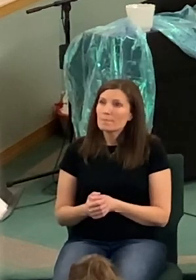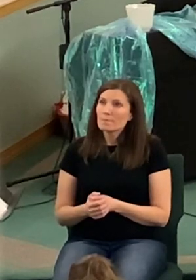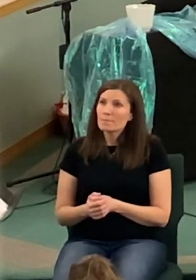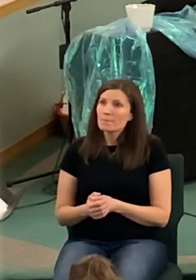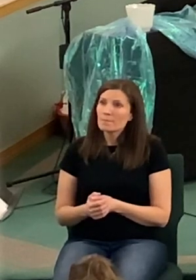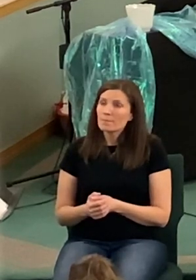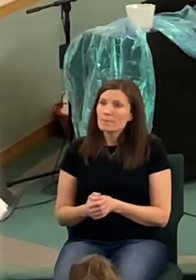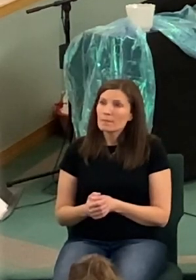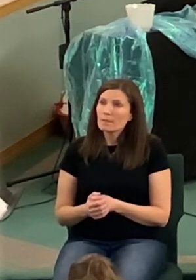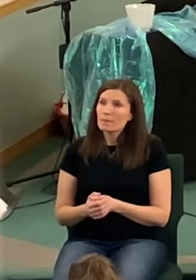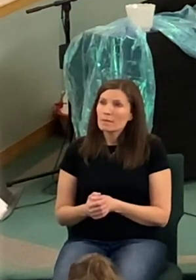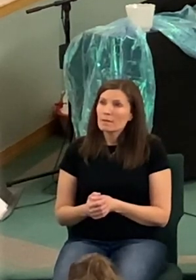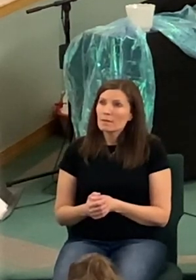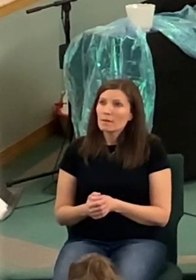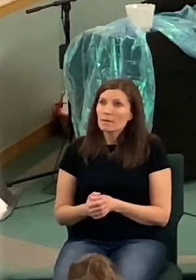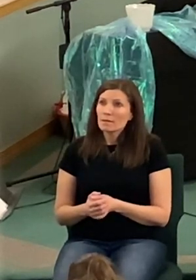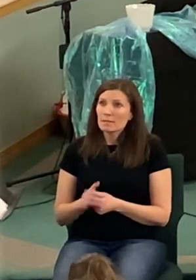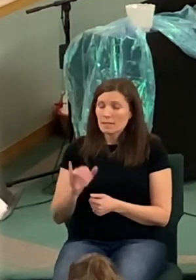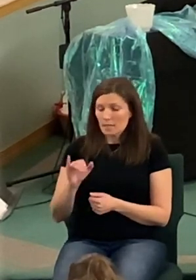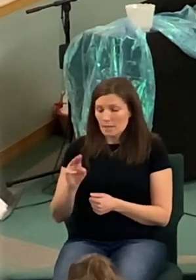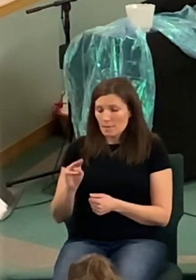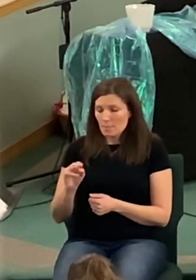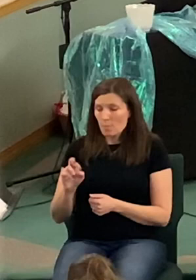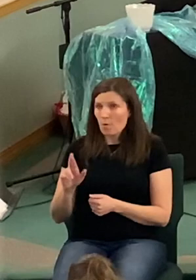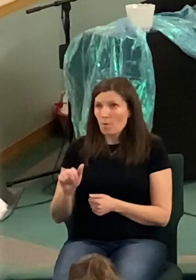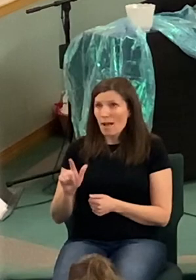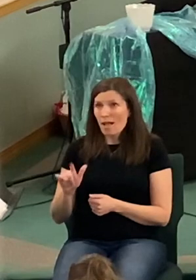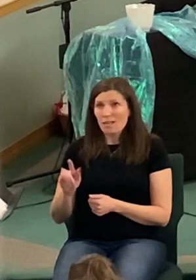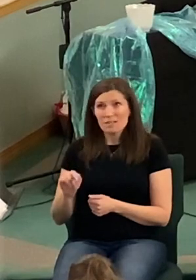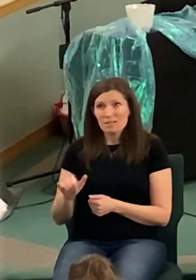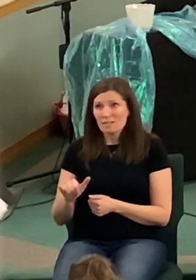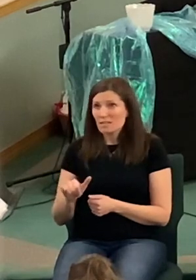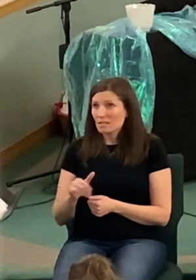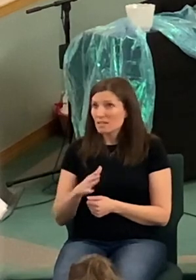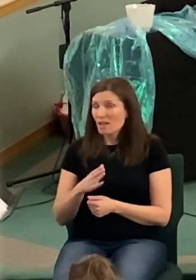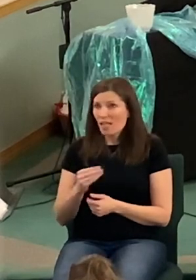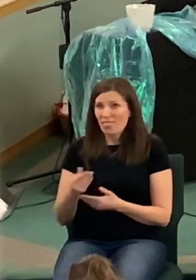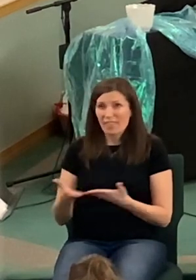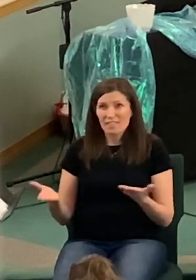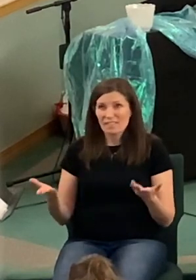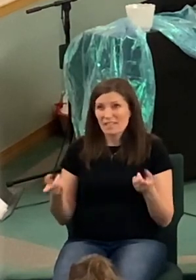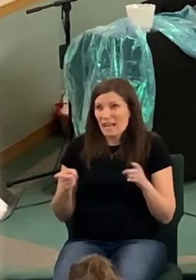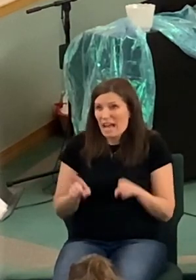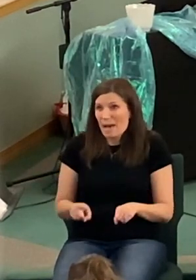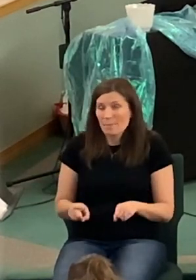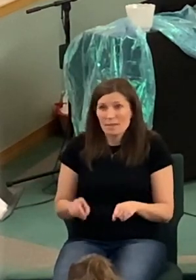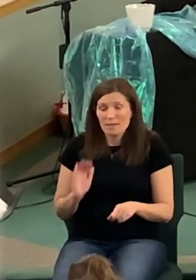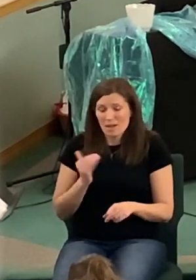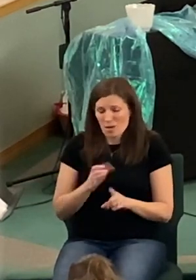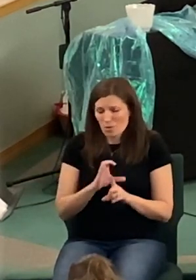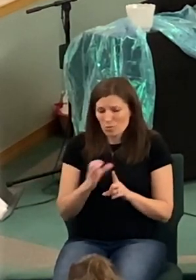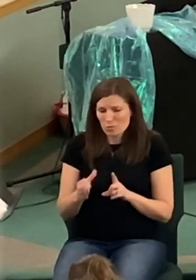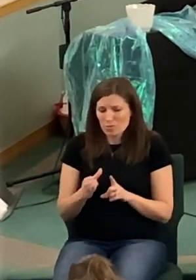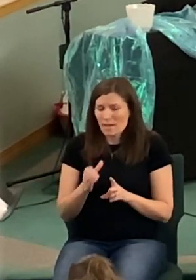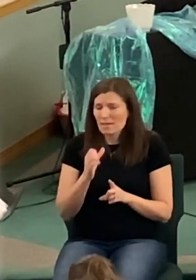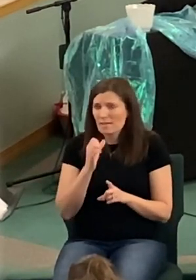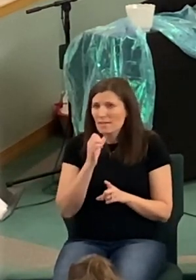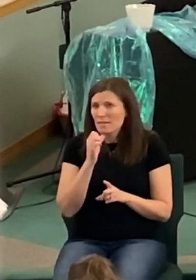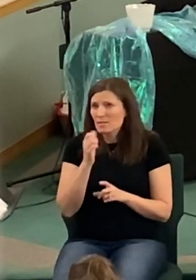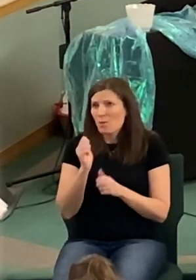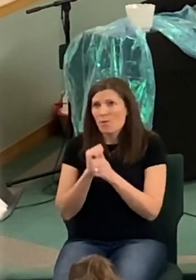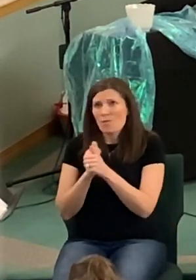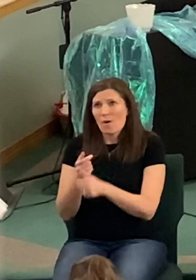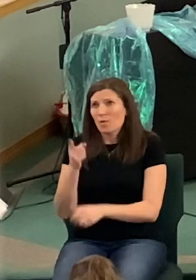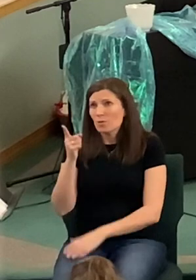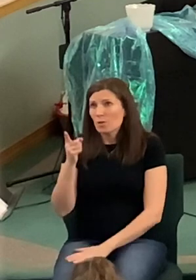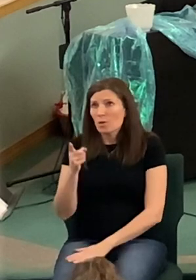That there is immorality and things that occur in our culture that aren't according to your standards, but you still call us